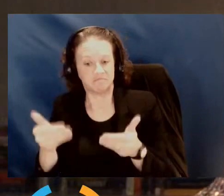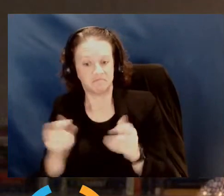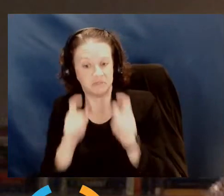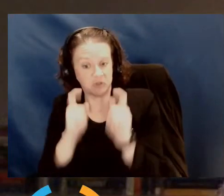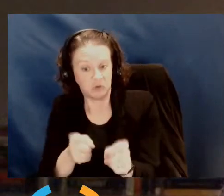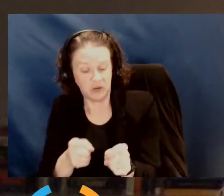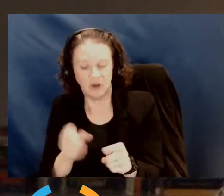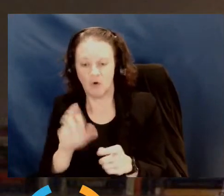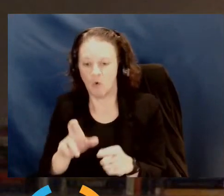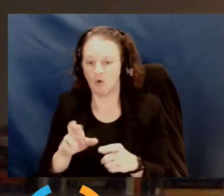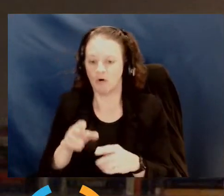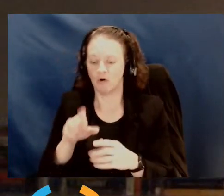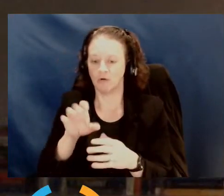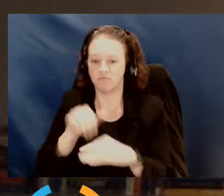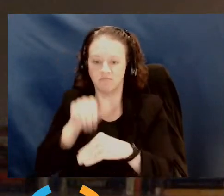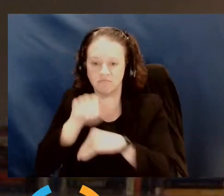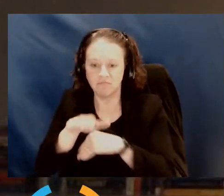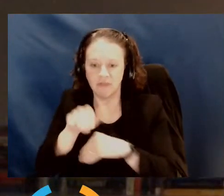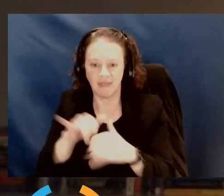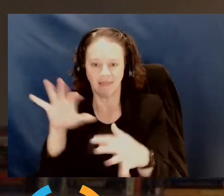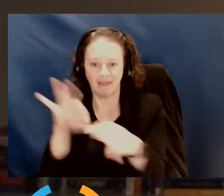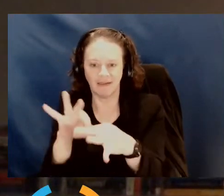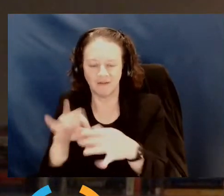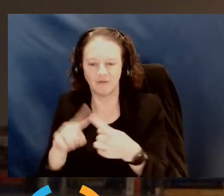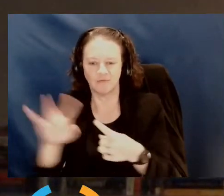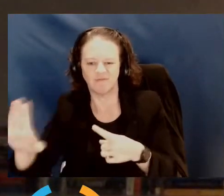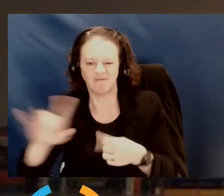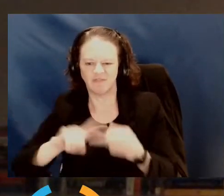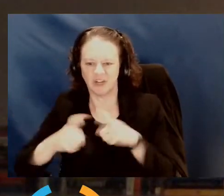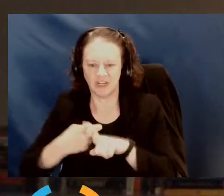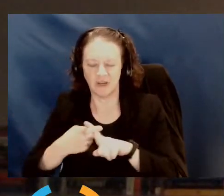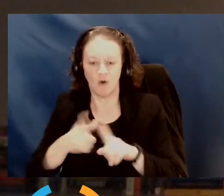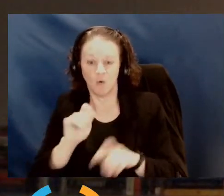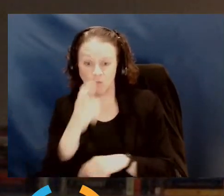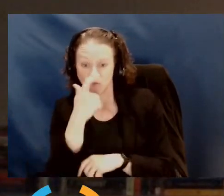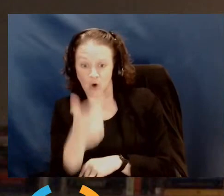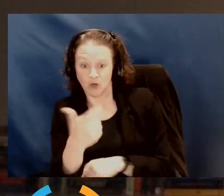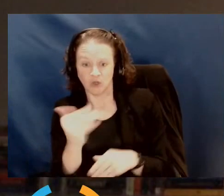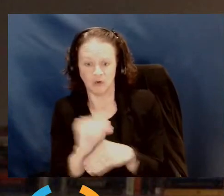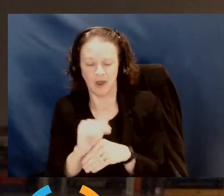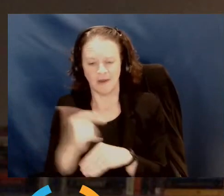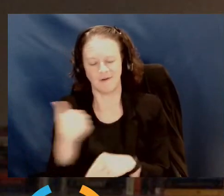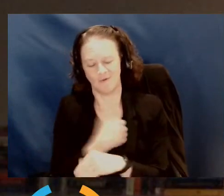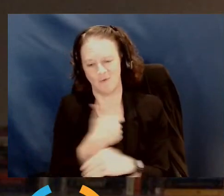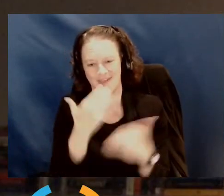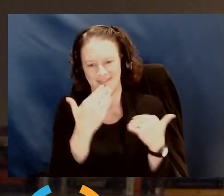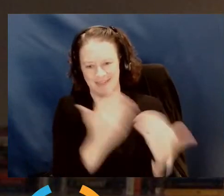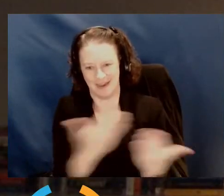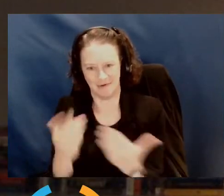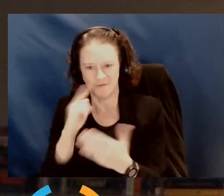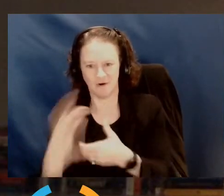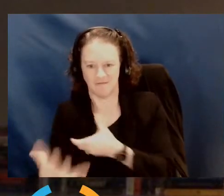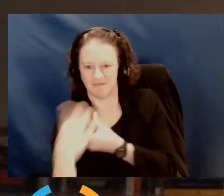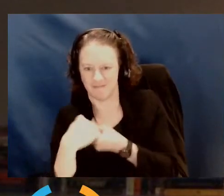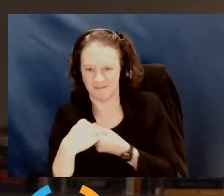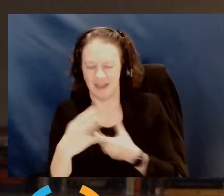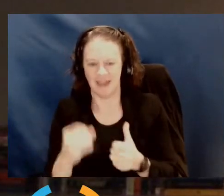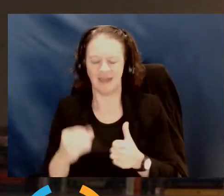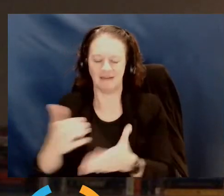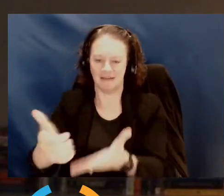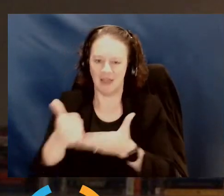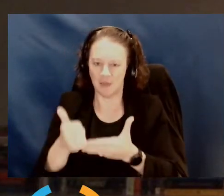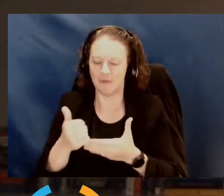tonight's debate. All of us at City Club want to thank you for participating and helping bring the public